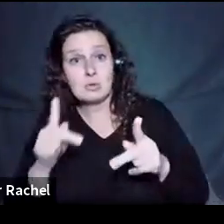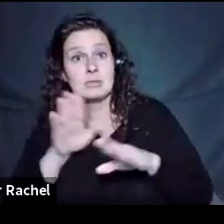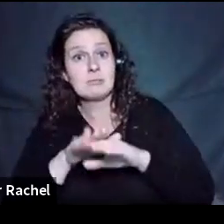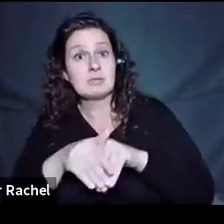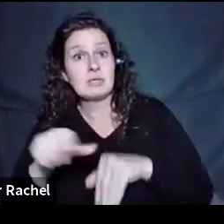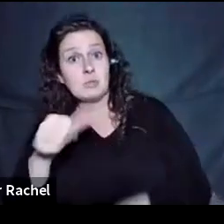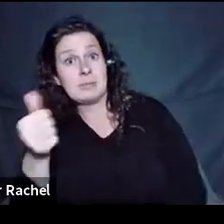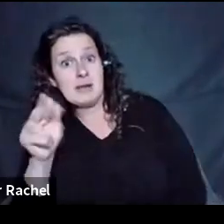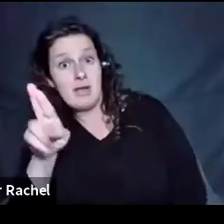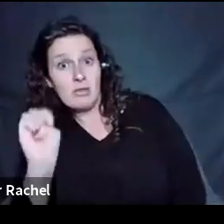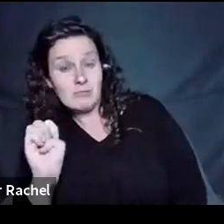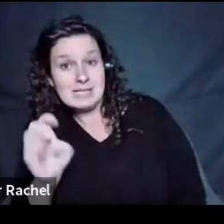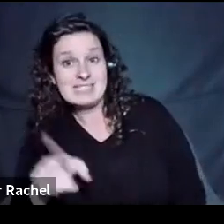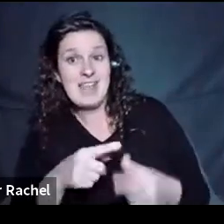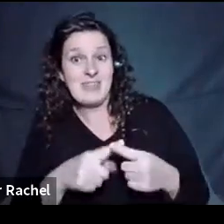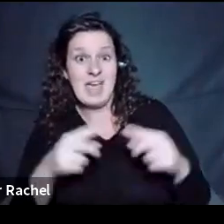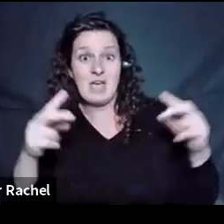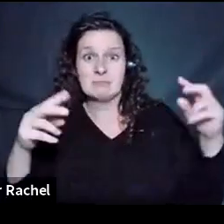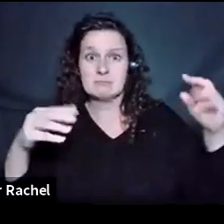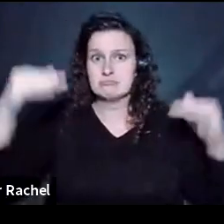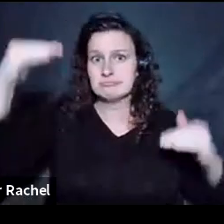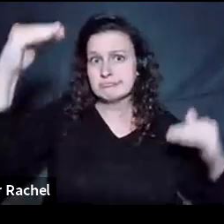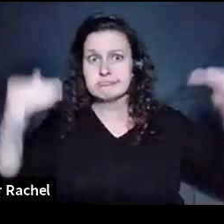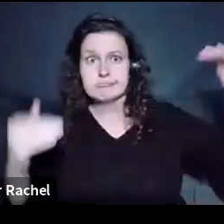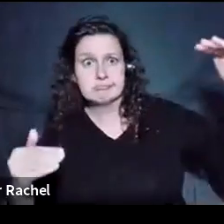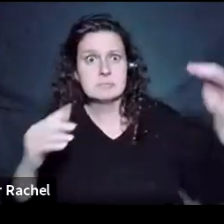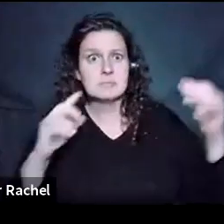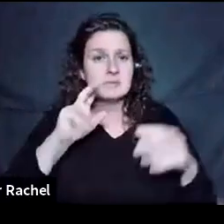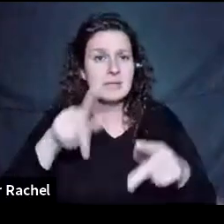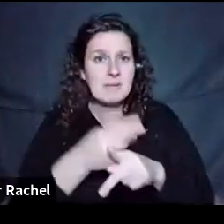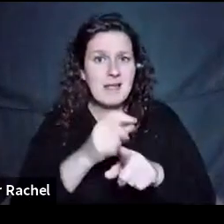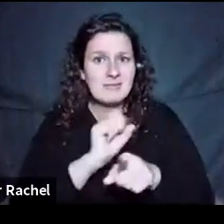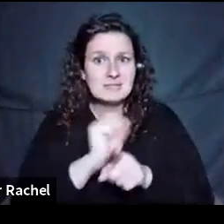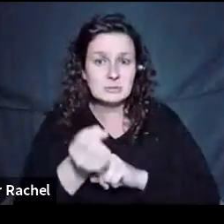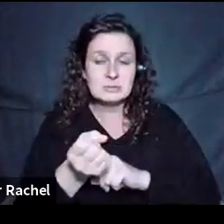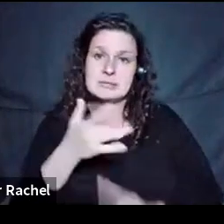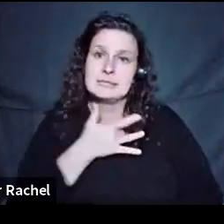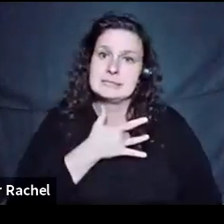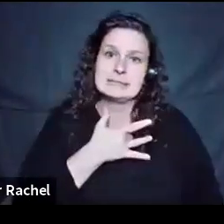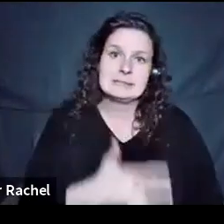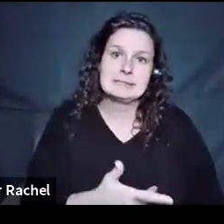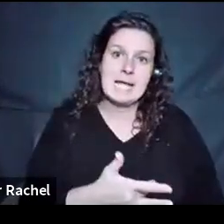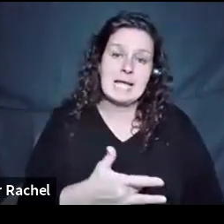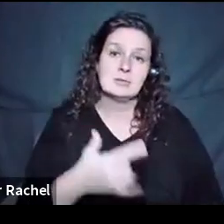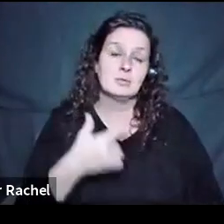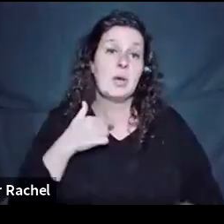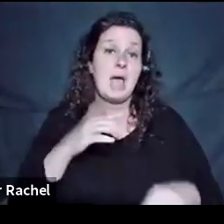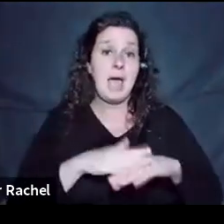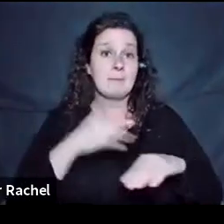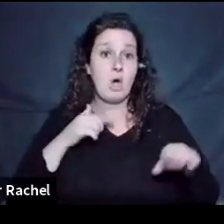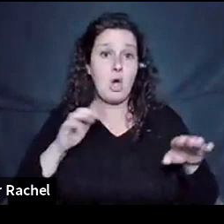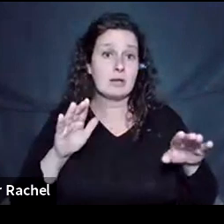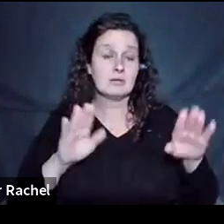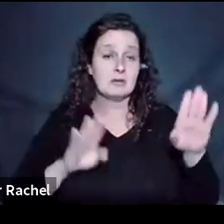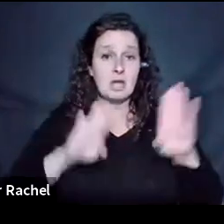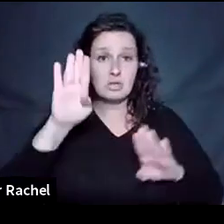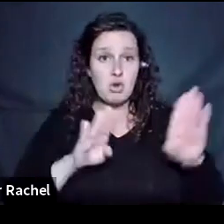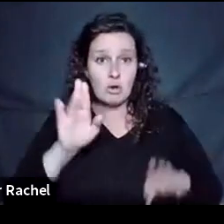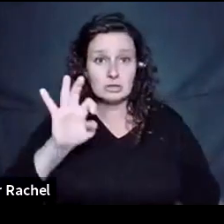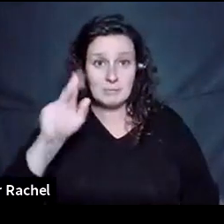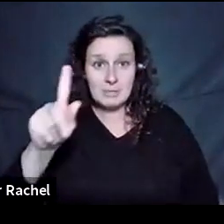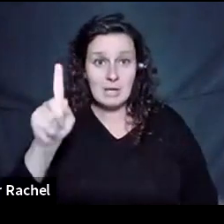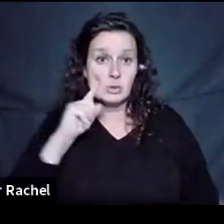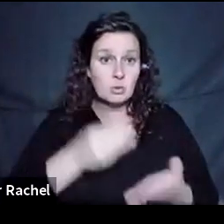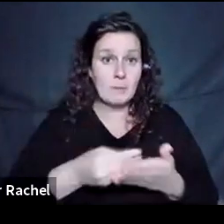race, and then treating you in some sort of situation. Usually it's, you know, I'm on an auction block and you're buying me, and then I have to